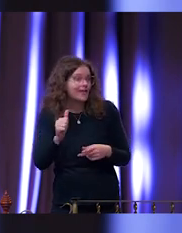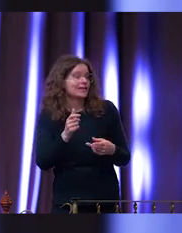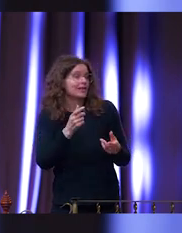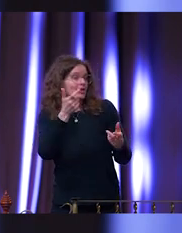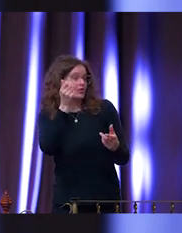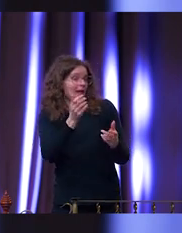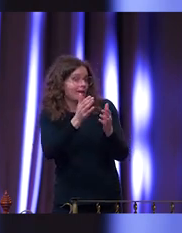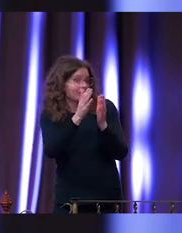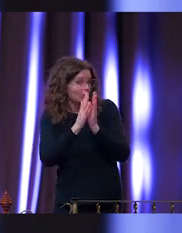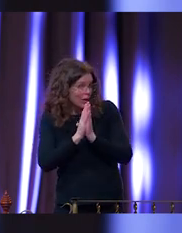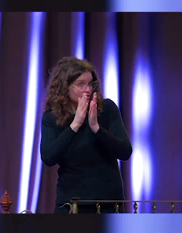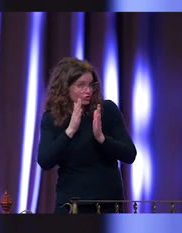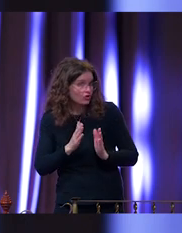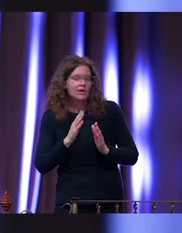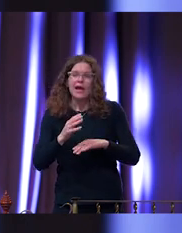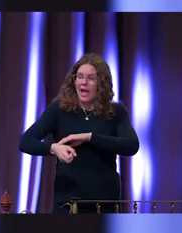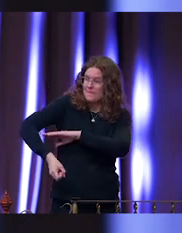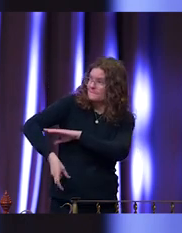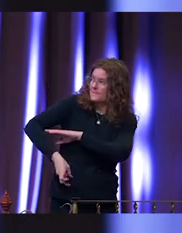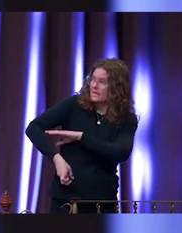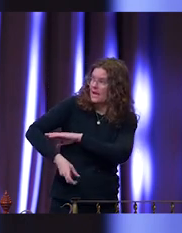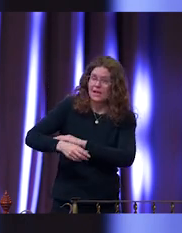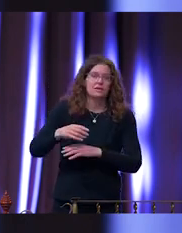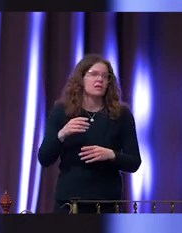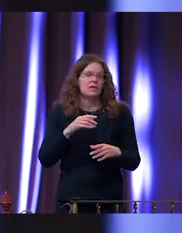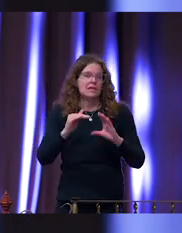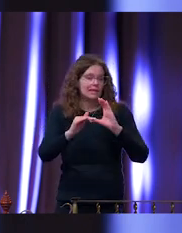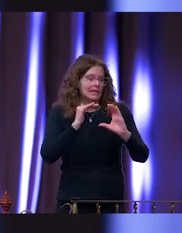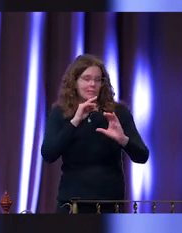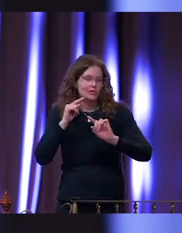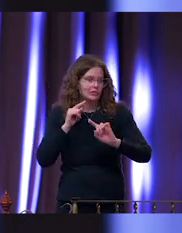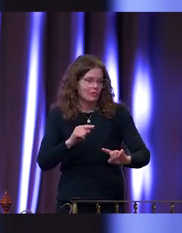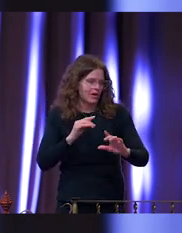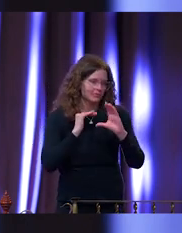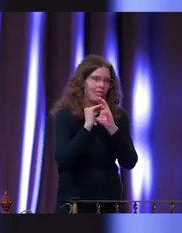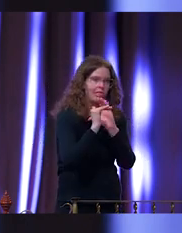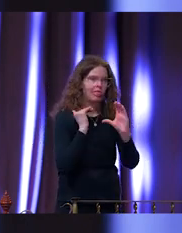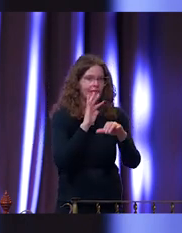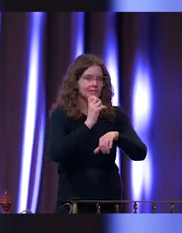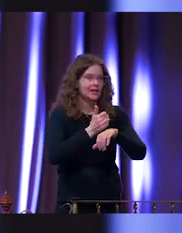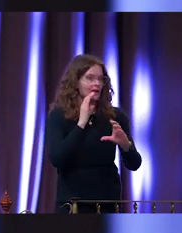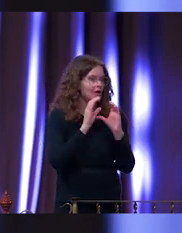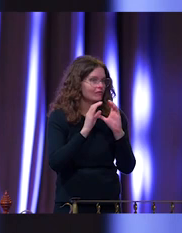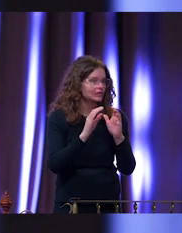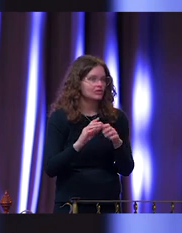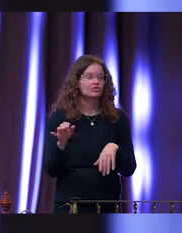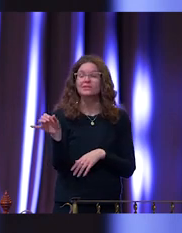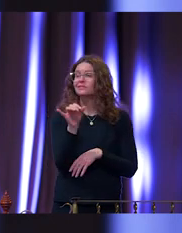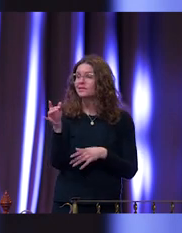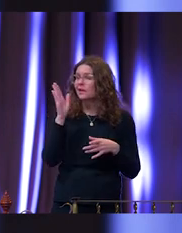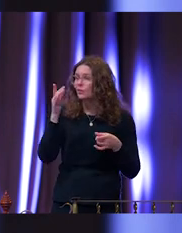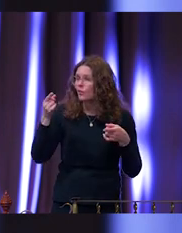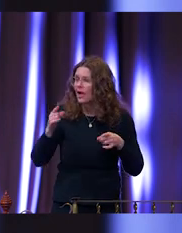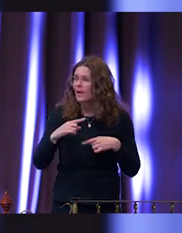like midnight. They're responding to emails with questions or setting up a conversation. And the same will be the case once decisions